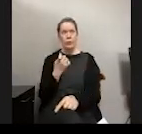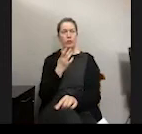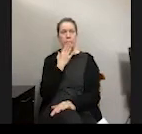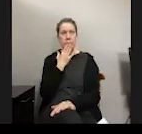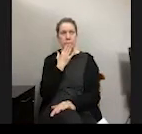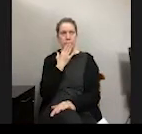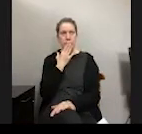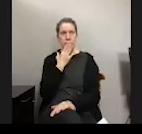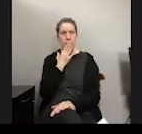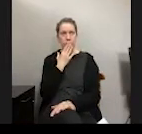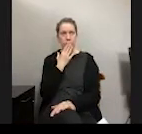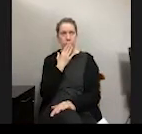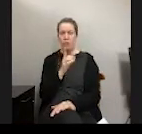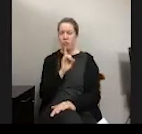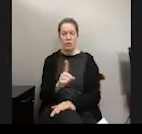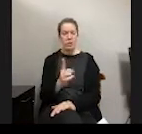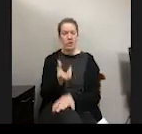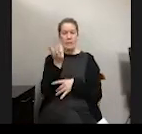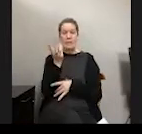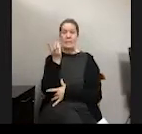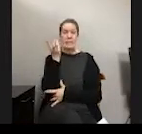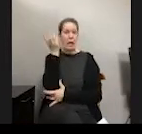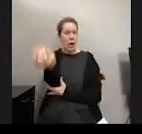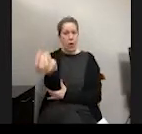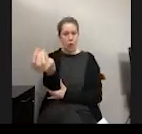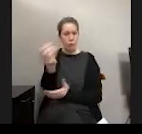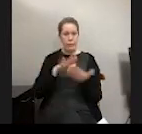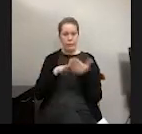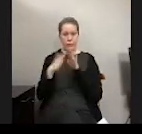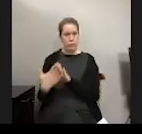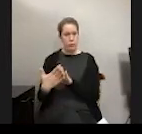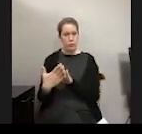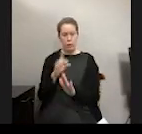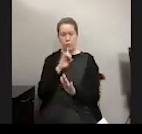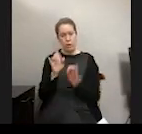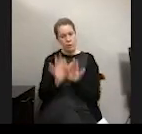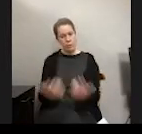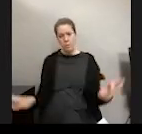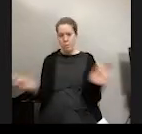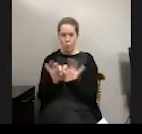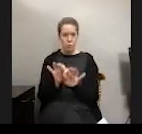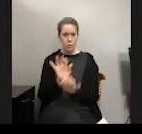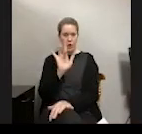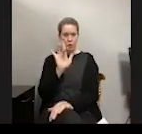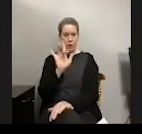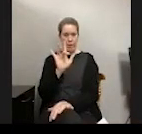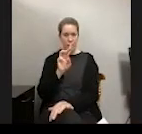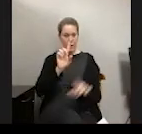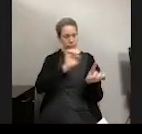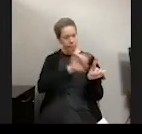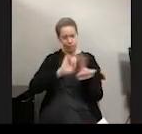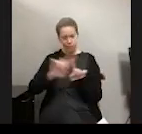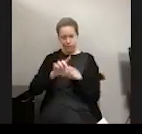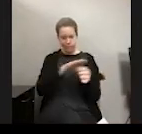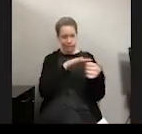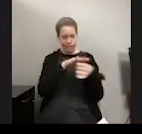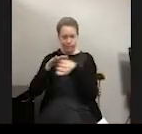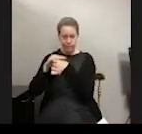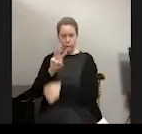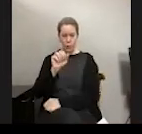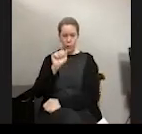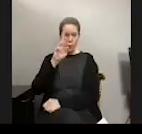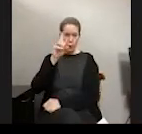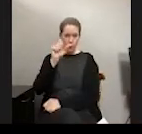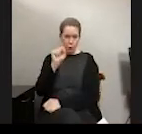getting out there is the important part. So getting out into communities, getting into 25 wards, there is, you know, we call them art deserts, as